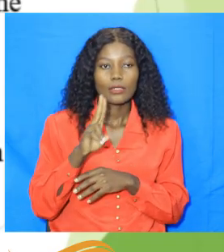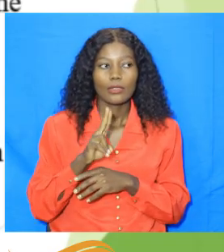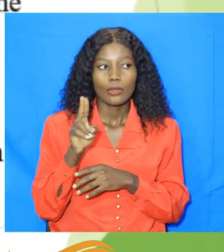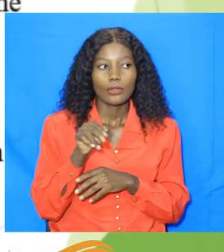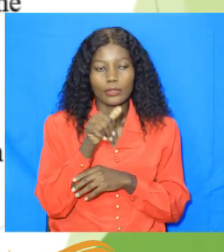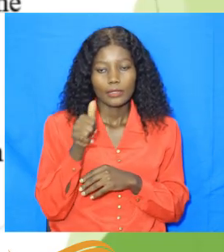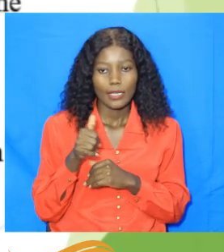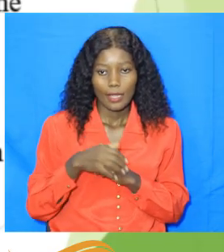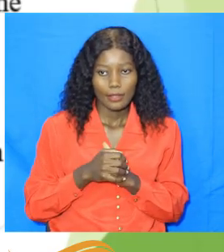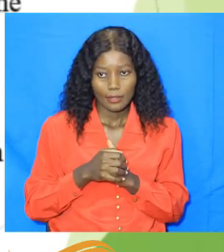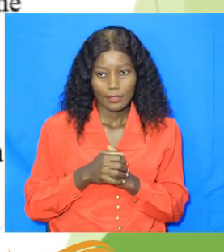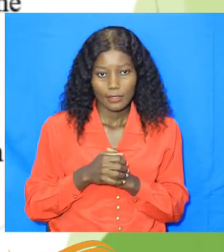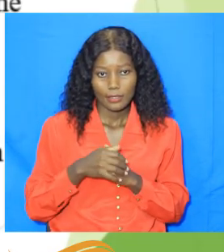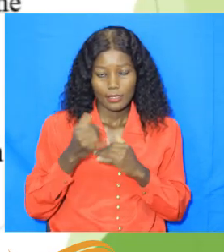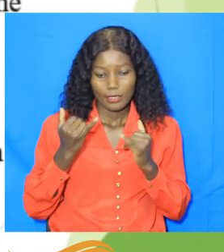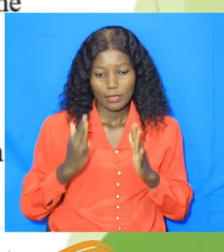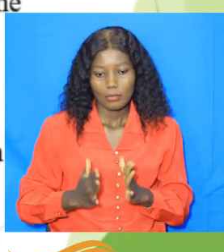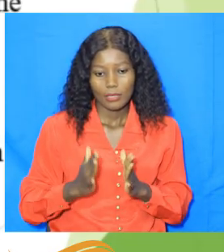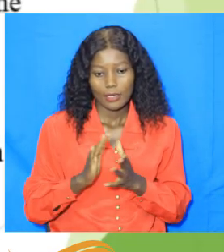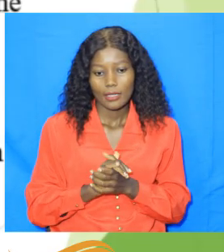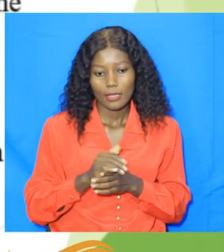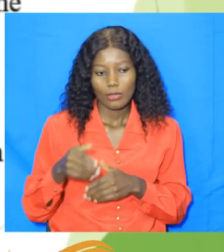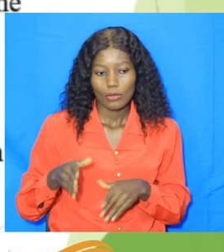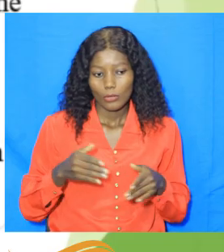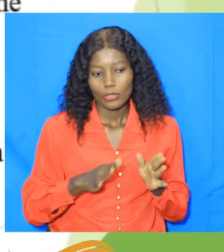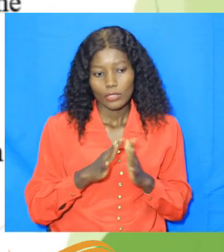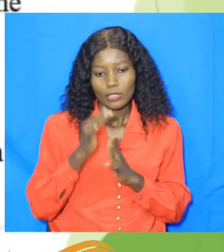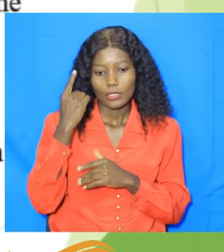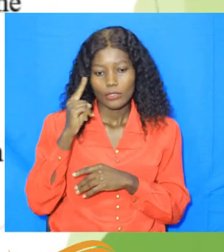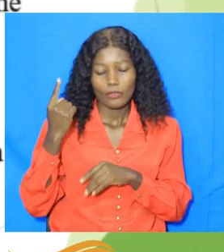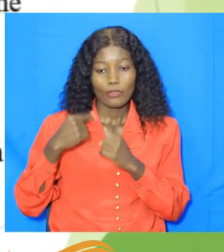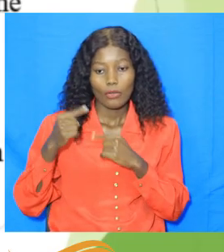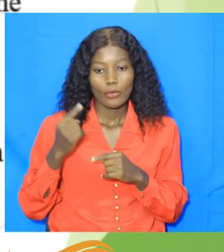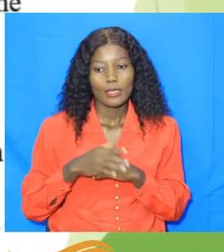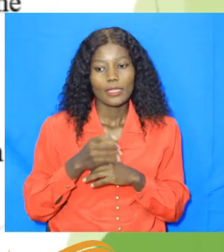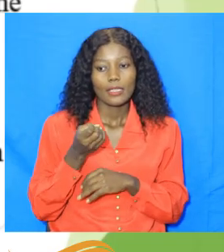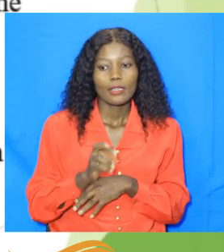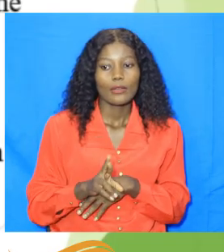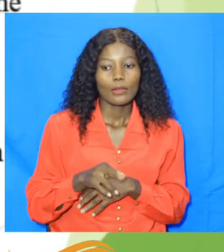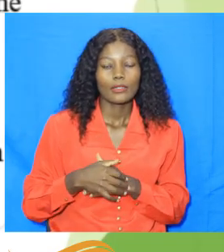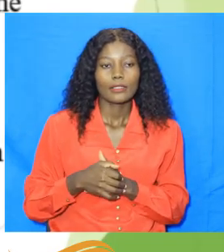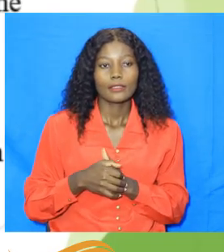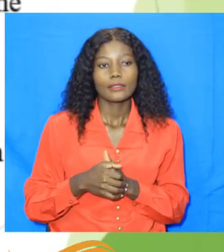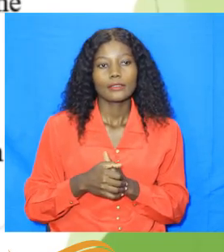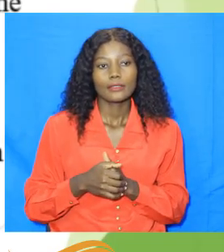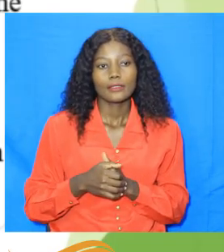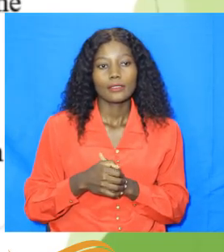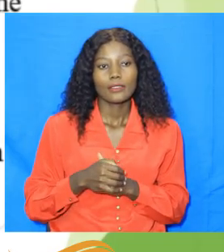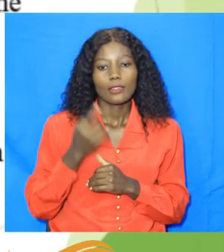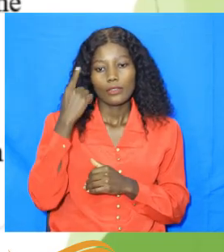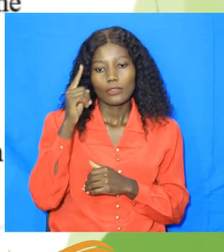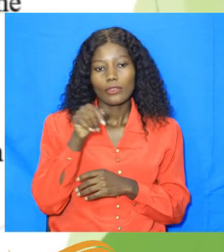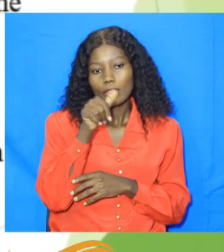the other athletes' chances of winning, or for any